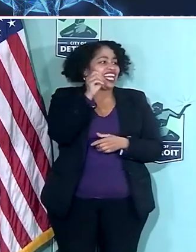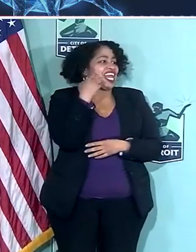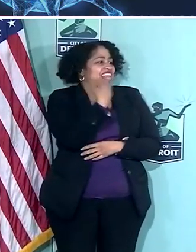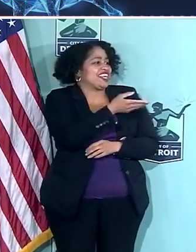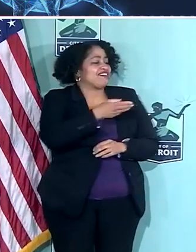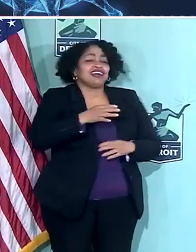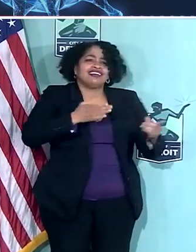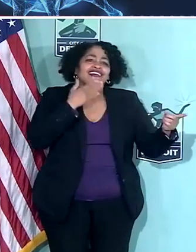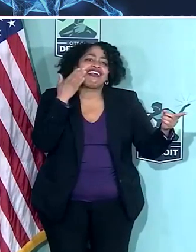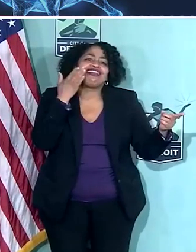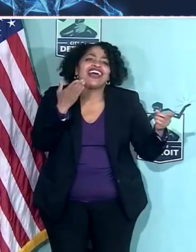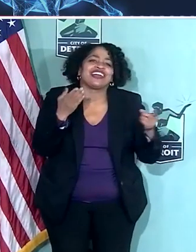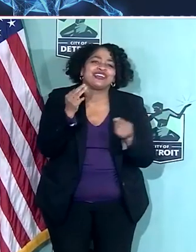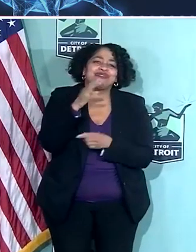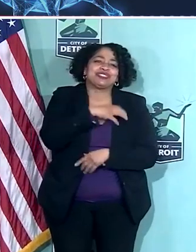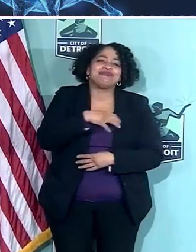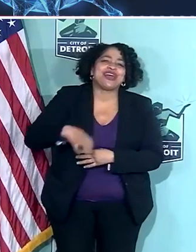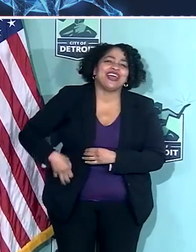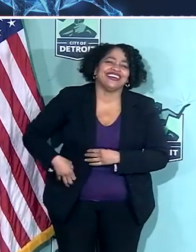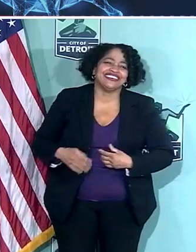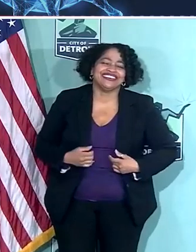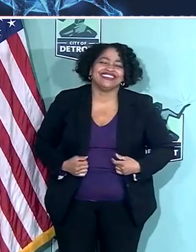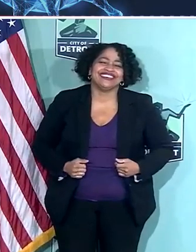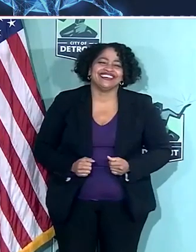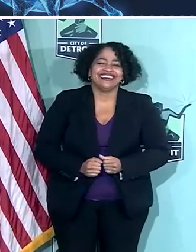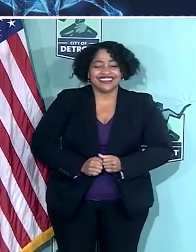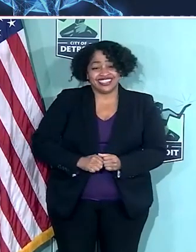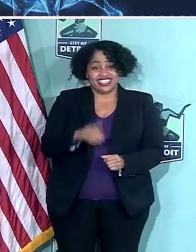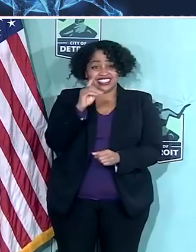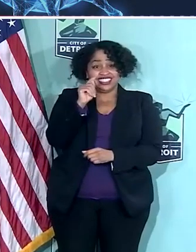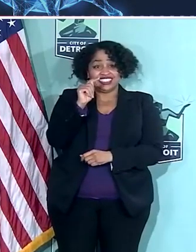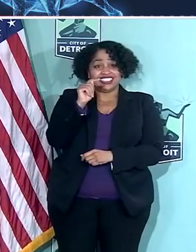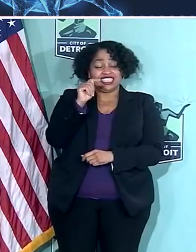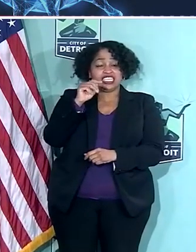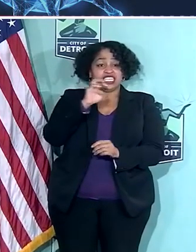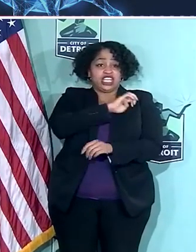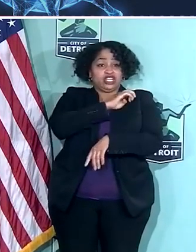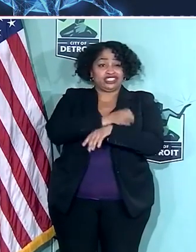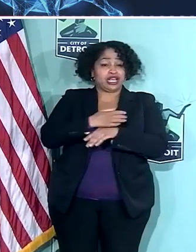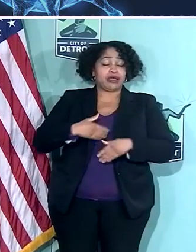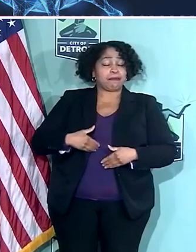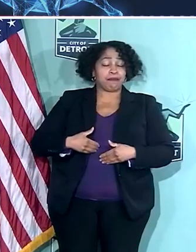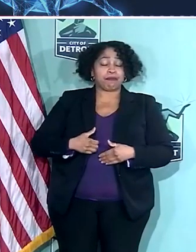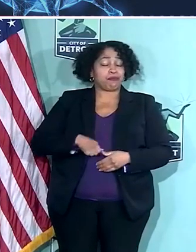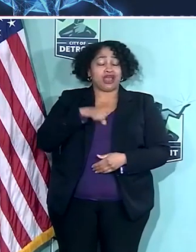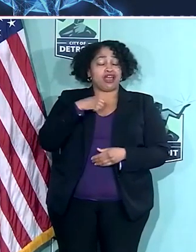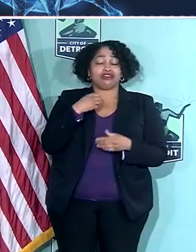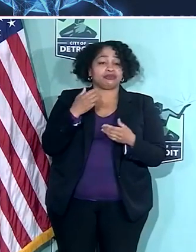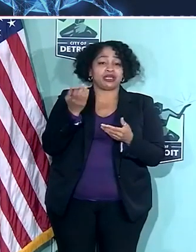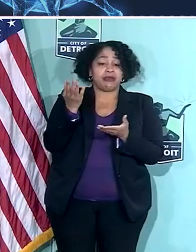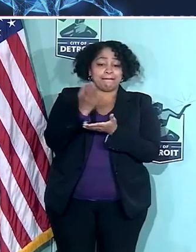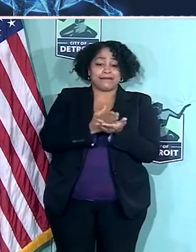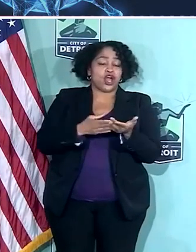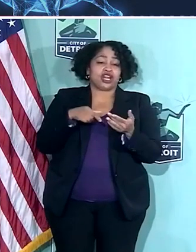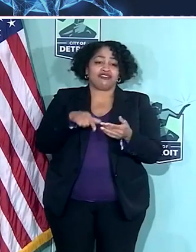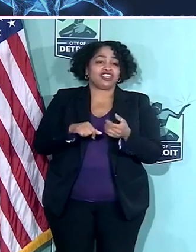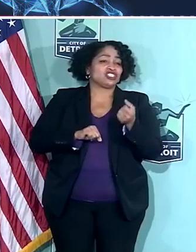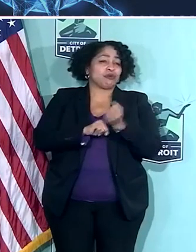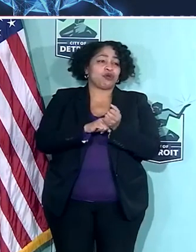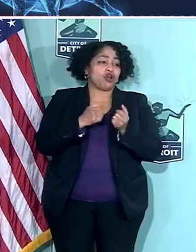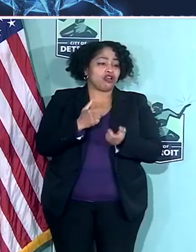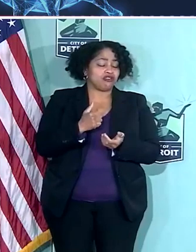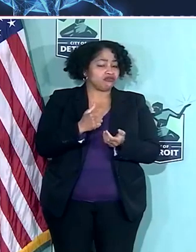Thank you, Mr. Mayor. DTE Energy is proud to be part of this important drive to safely open small business in